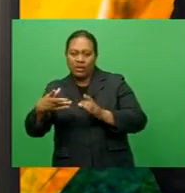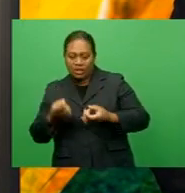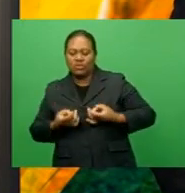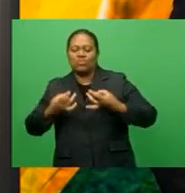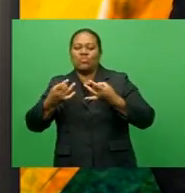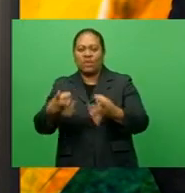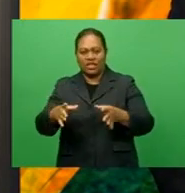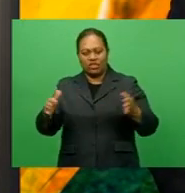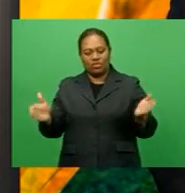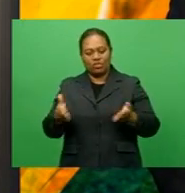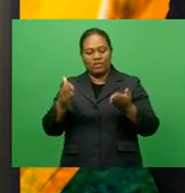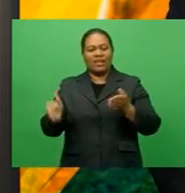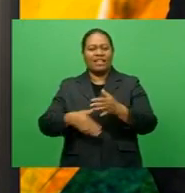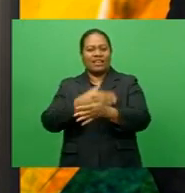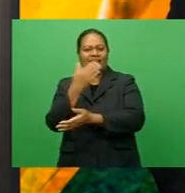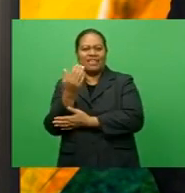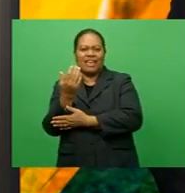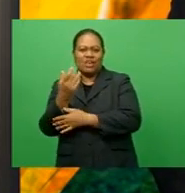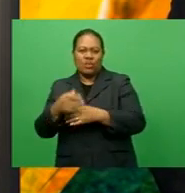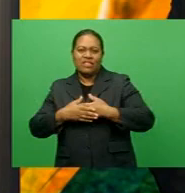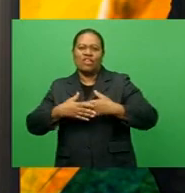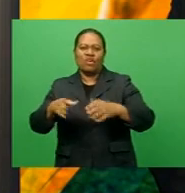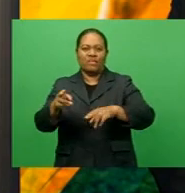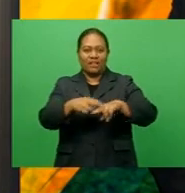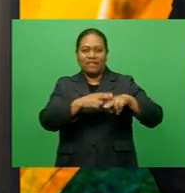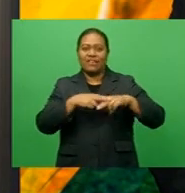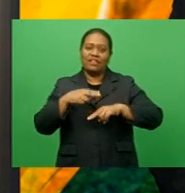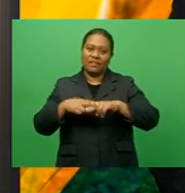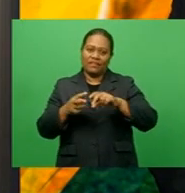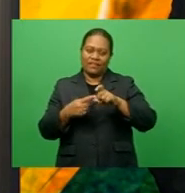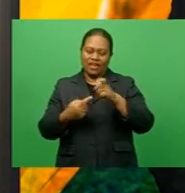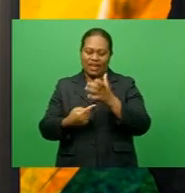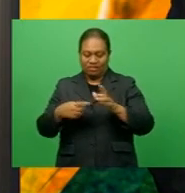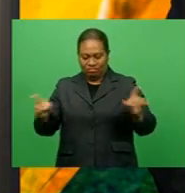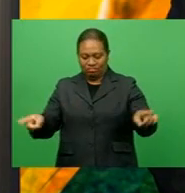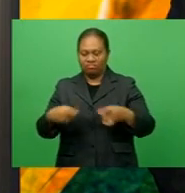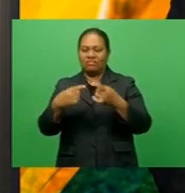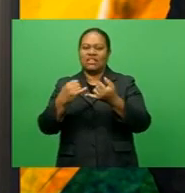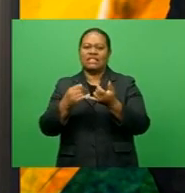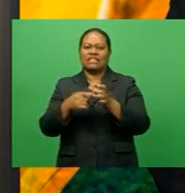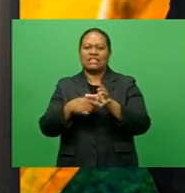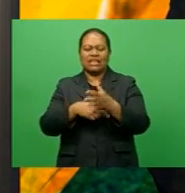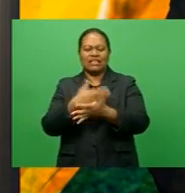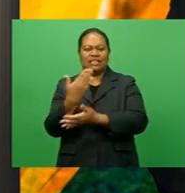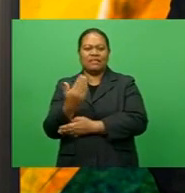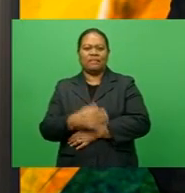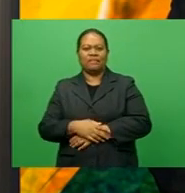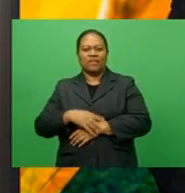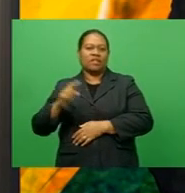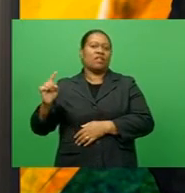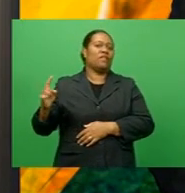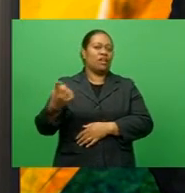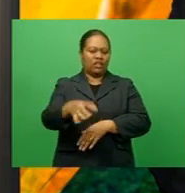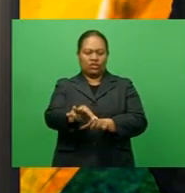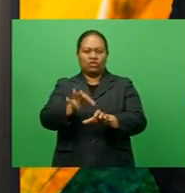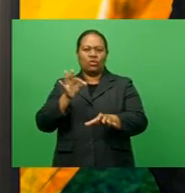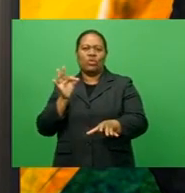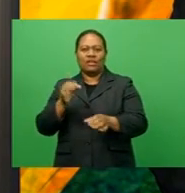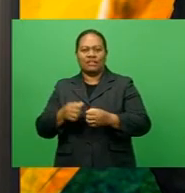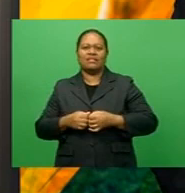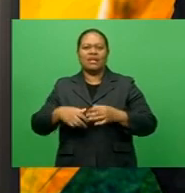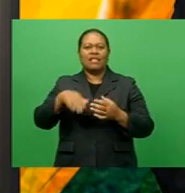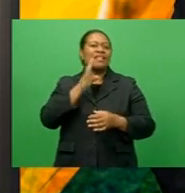field again when they open their Fiji Fact account against Nandi this Saturday. The Blues' first-choice goalkeeper missed out on